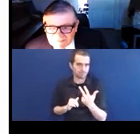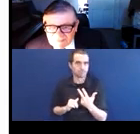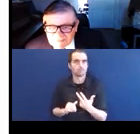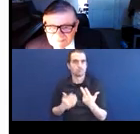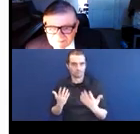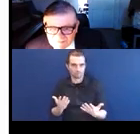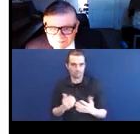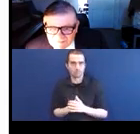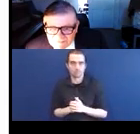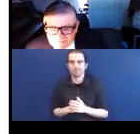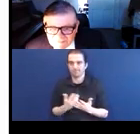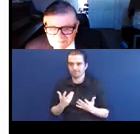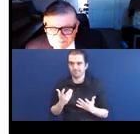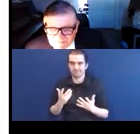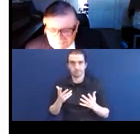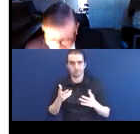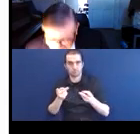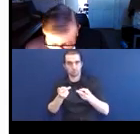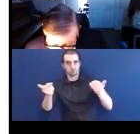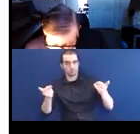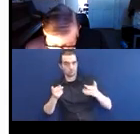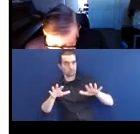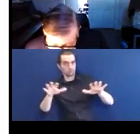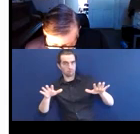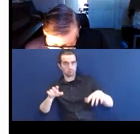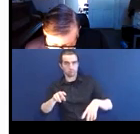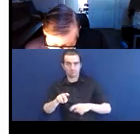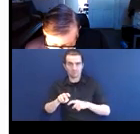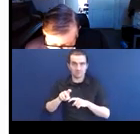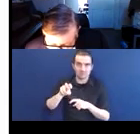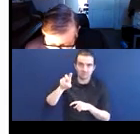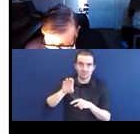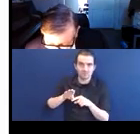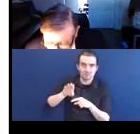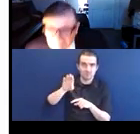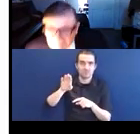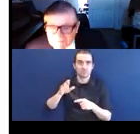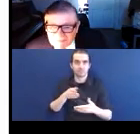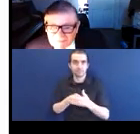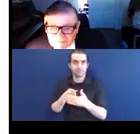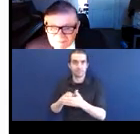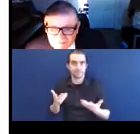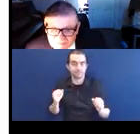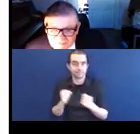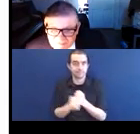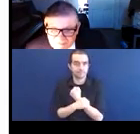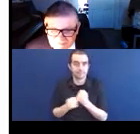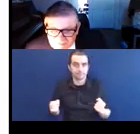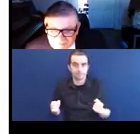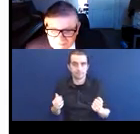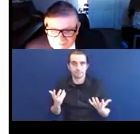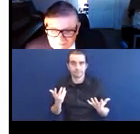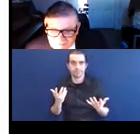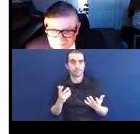employment. We also look at barriers to do with accessing quality education, where you find that a huge percentage of persons